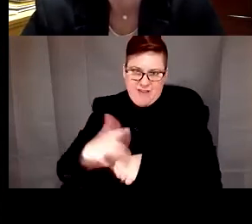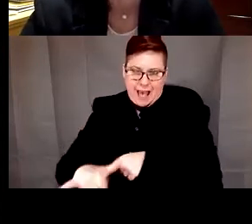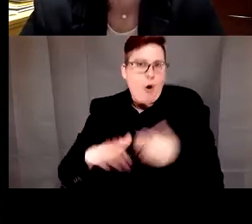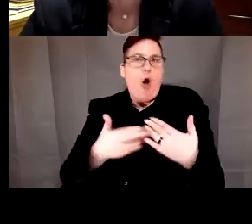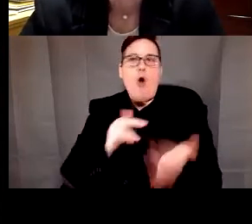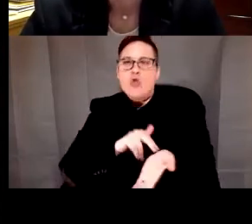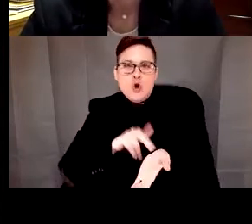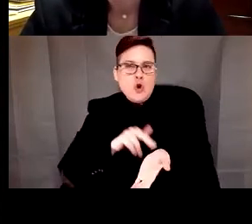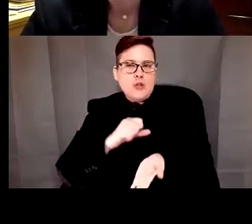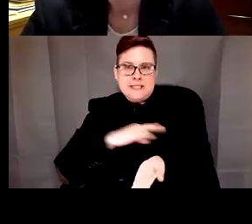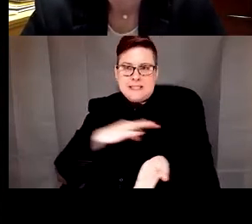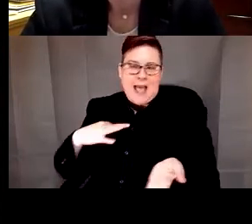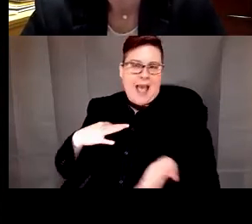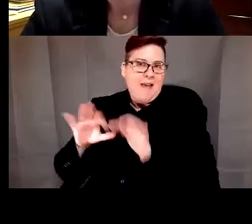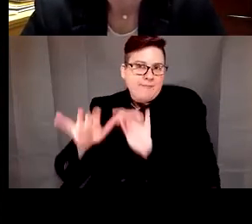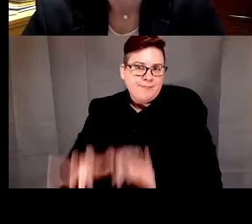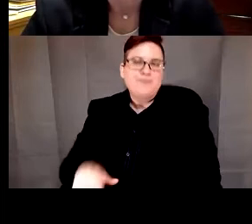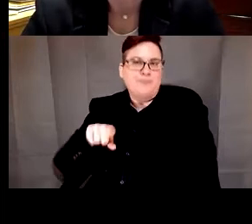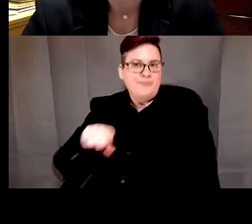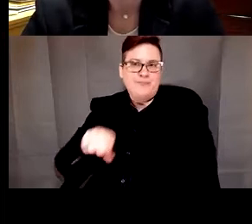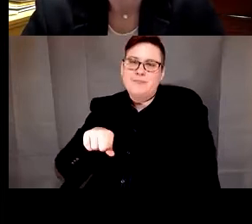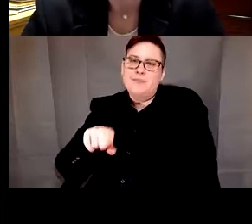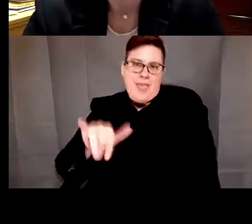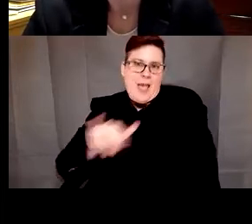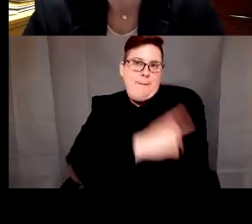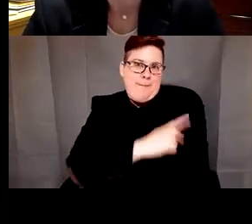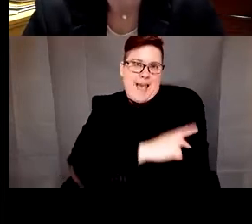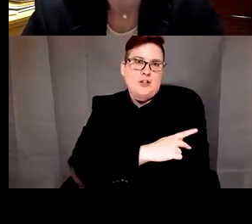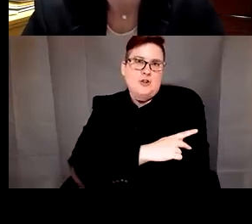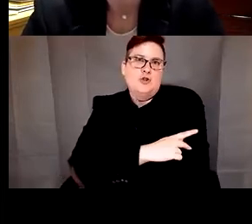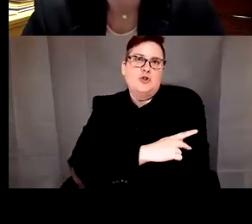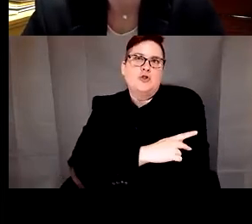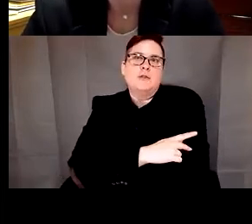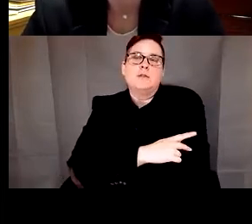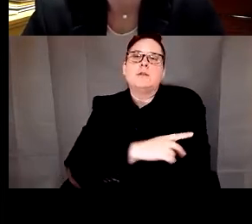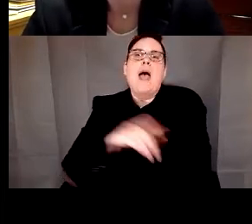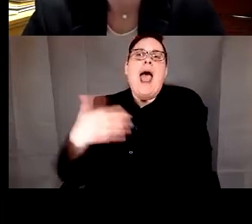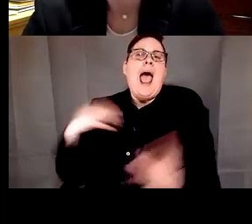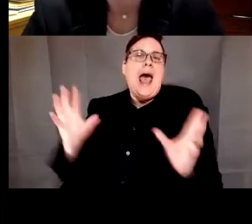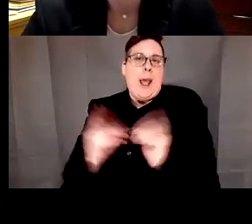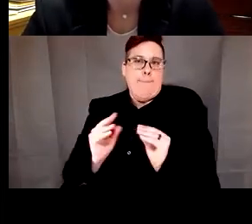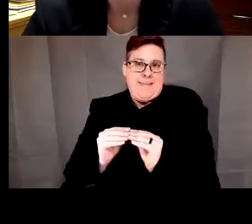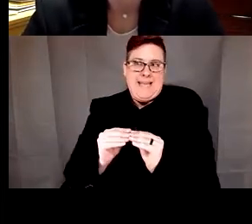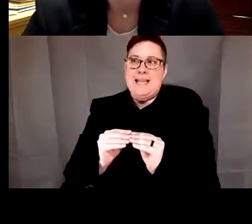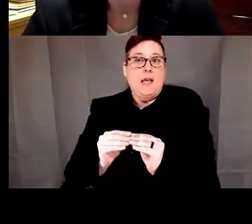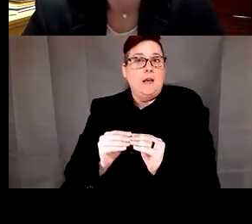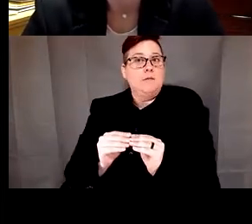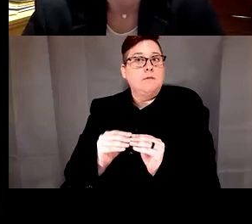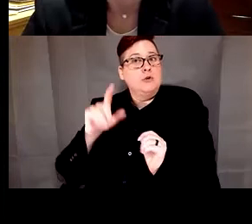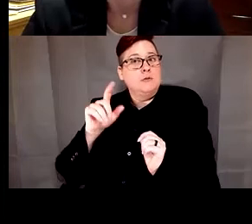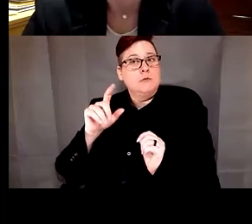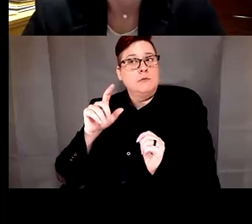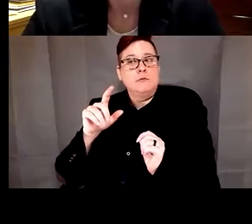staff noted that there was a hearing on the ward about whether she should be released in the hospital. And the